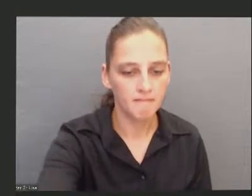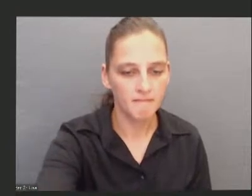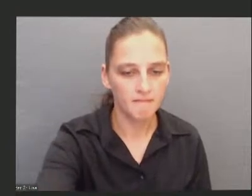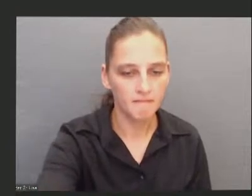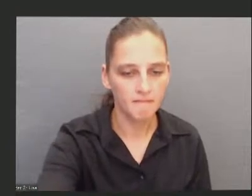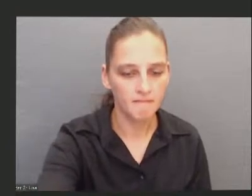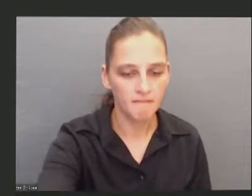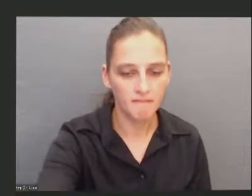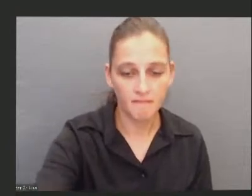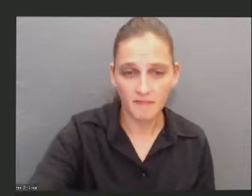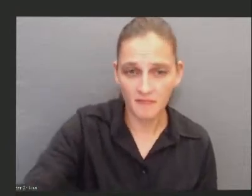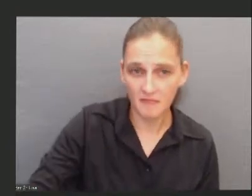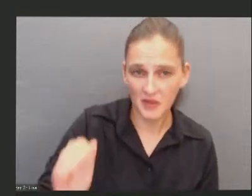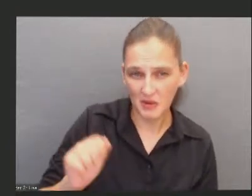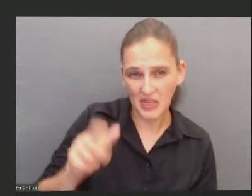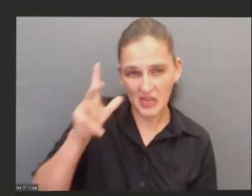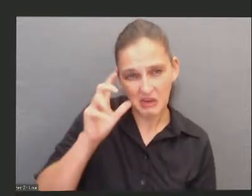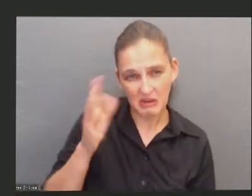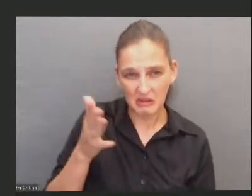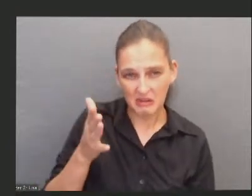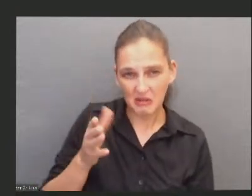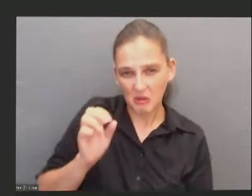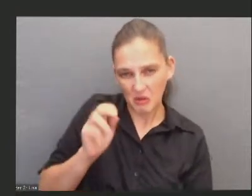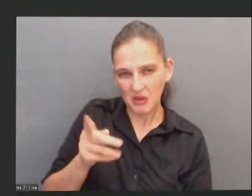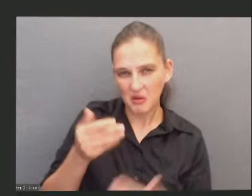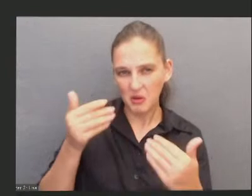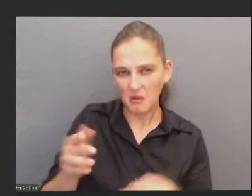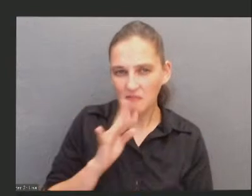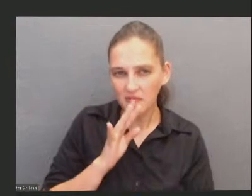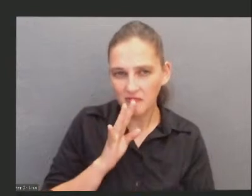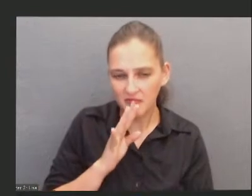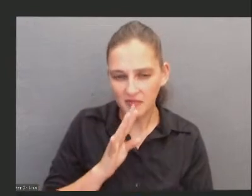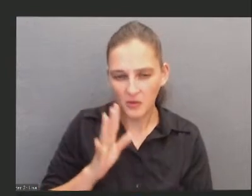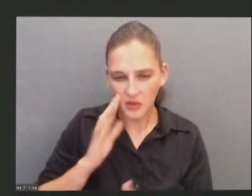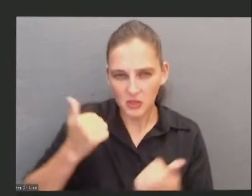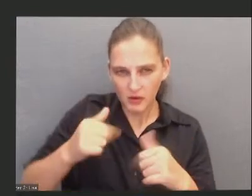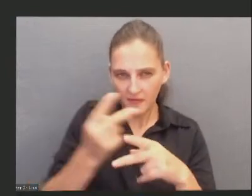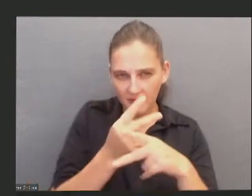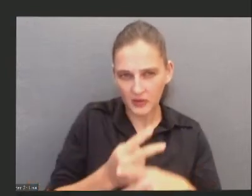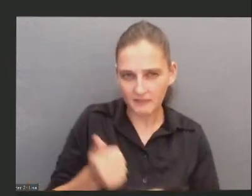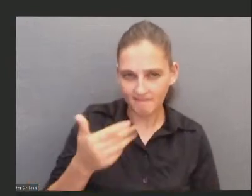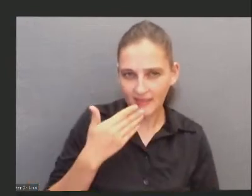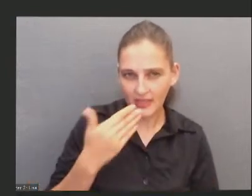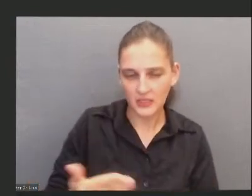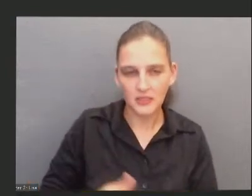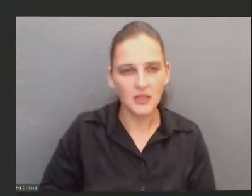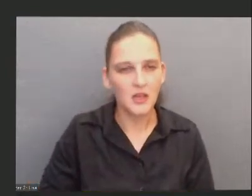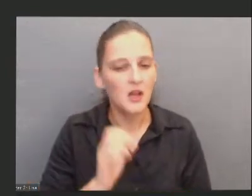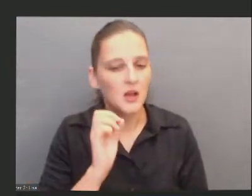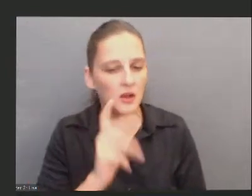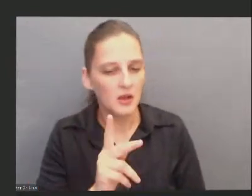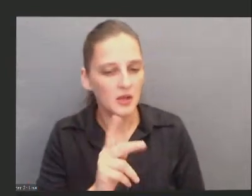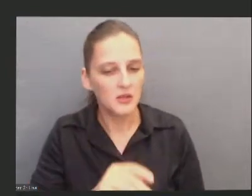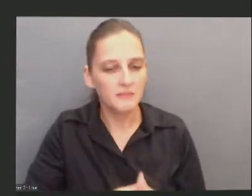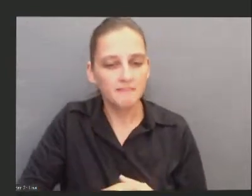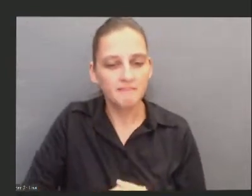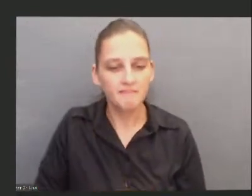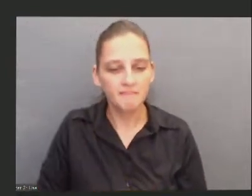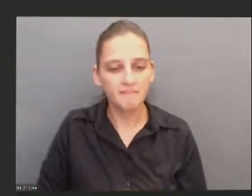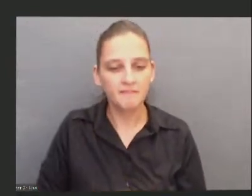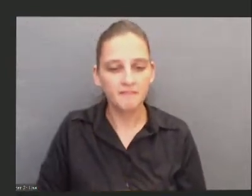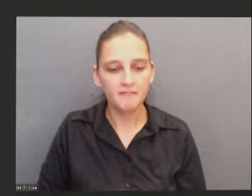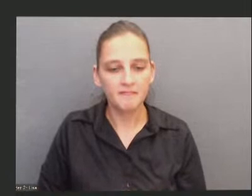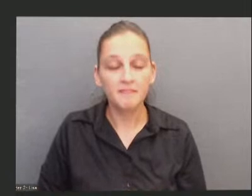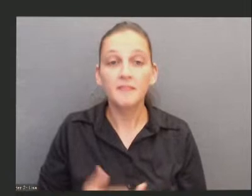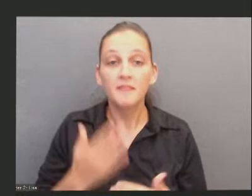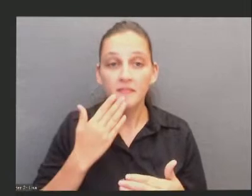We can hear you all right, so please go ahead and talk and then we'll try to figure it out. Thanks. All right. So thank you for allowing me to speak with